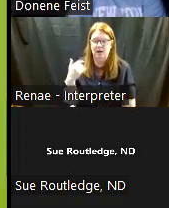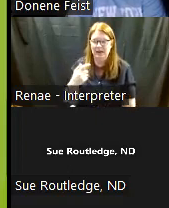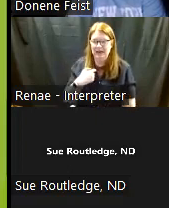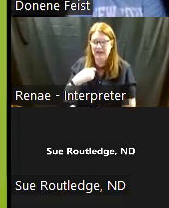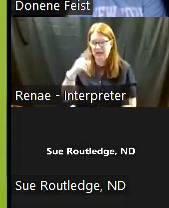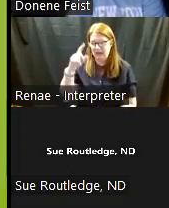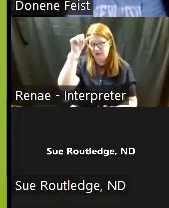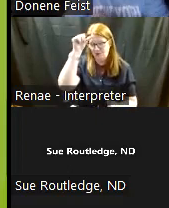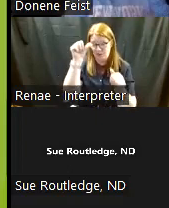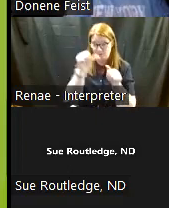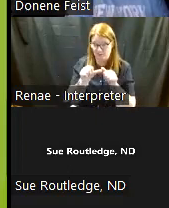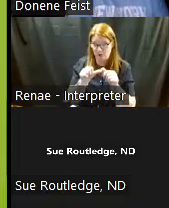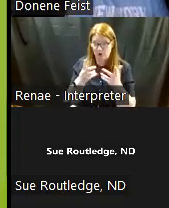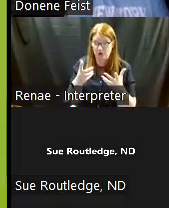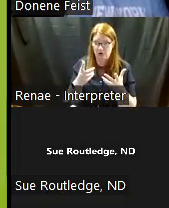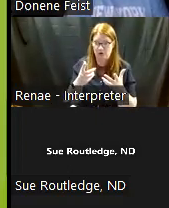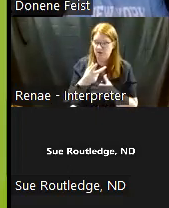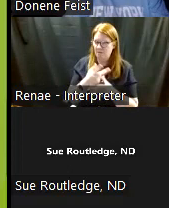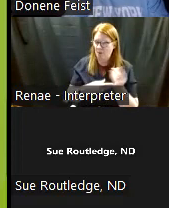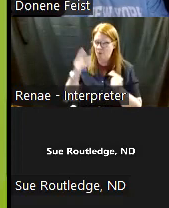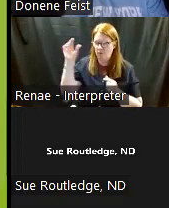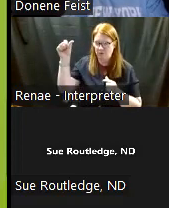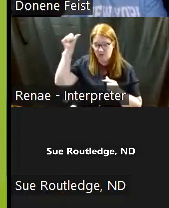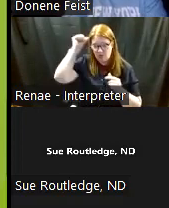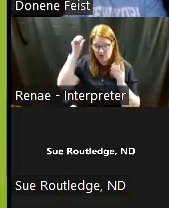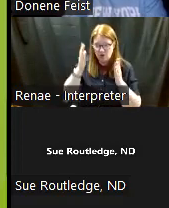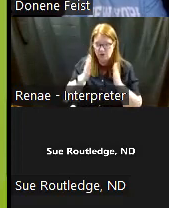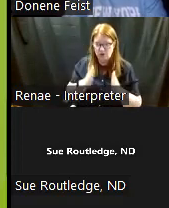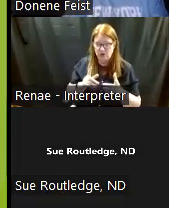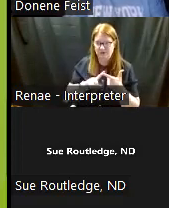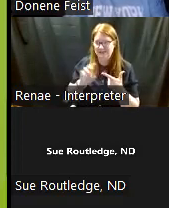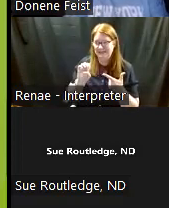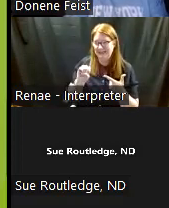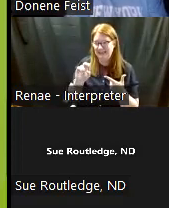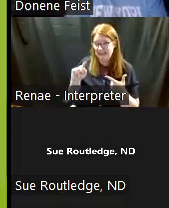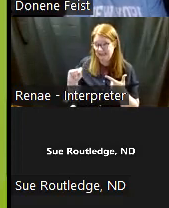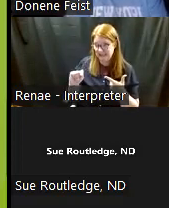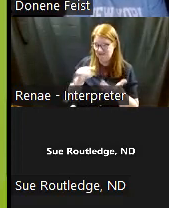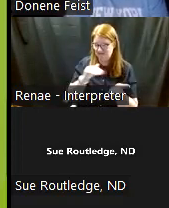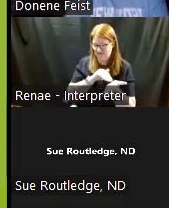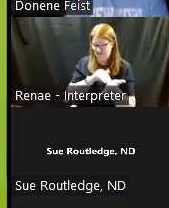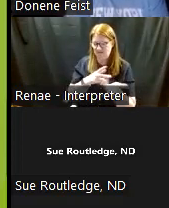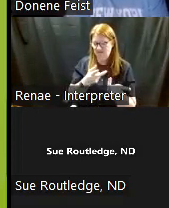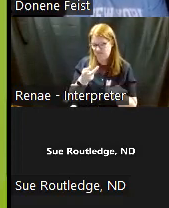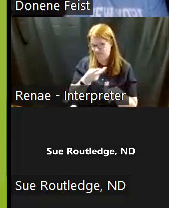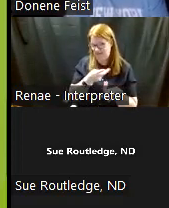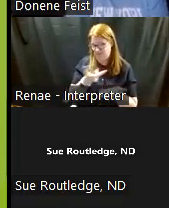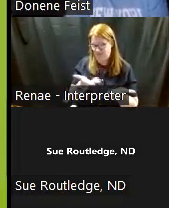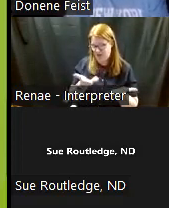remember them, because both the audiologist and the ENT was in the room with us,